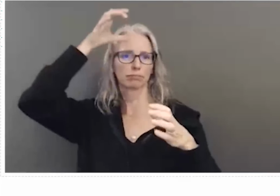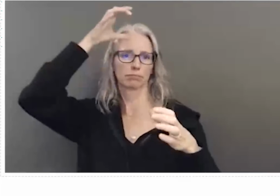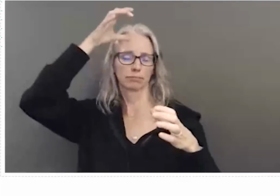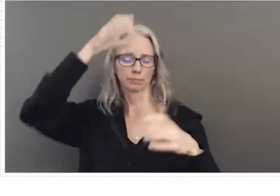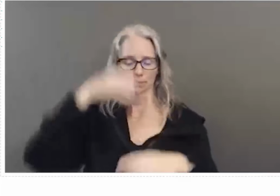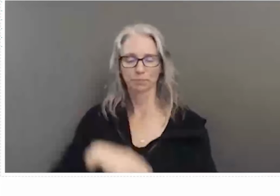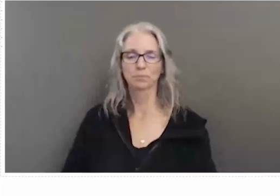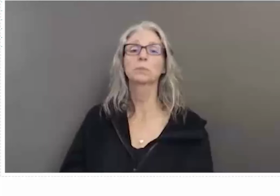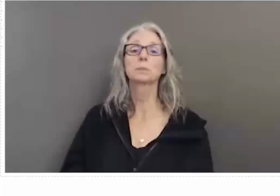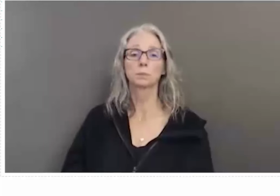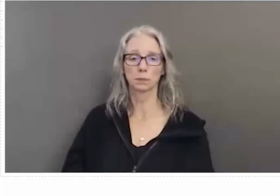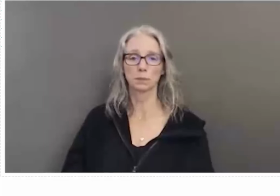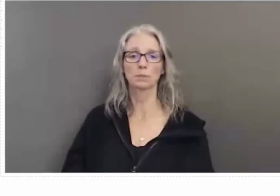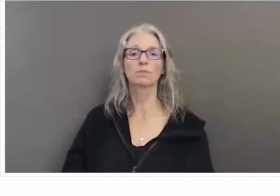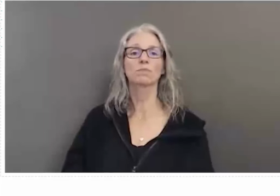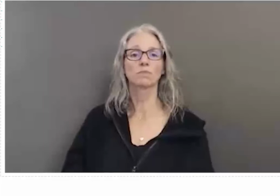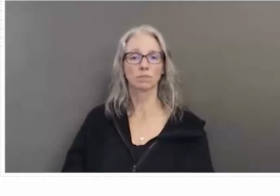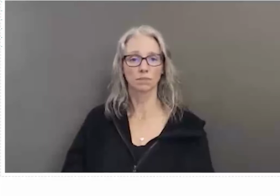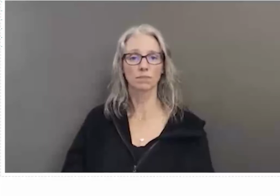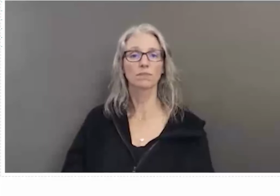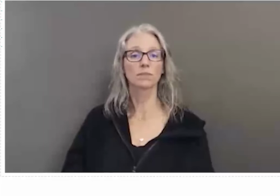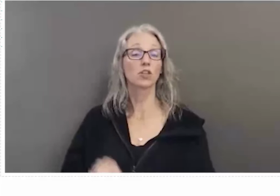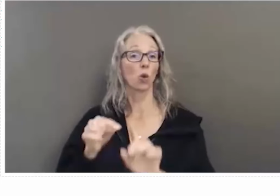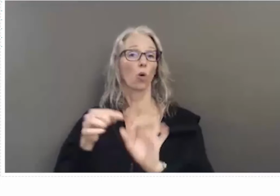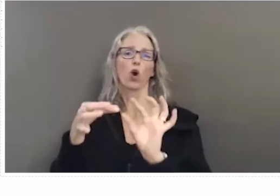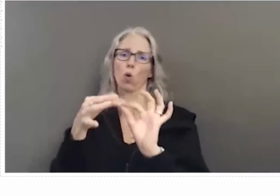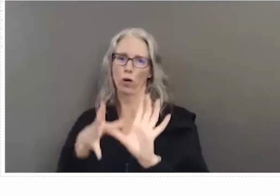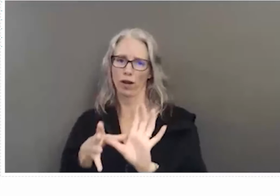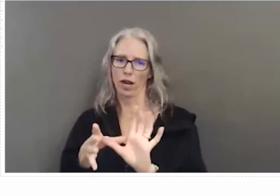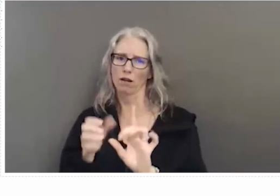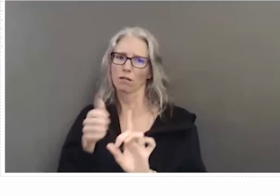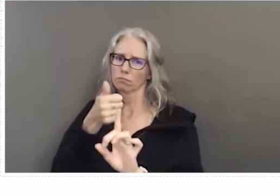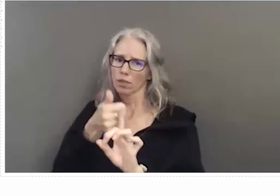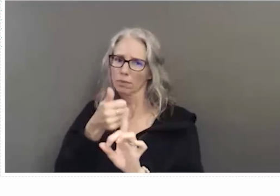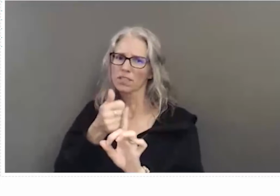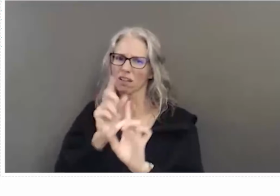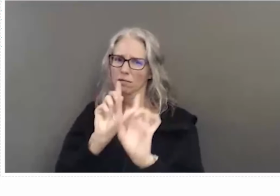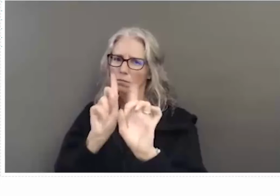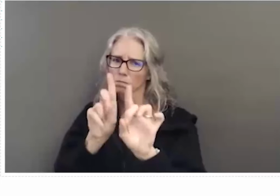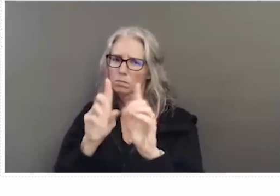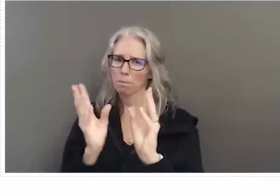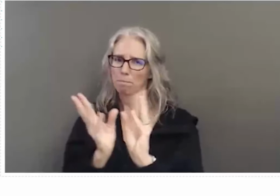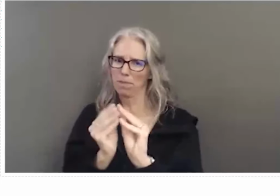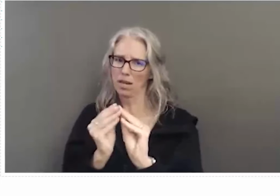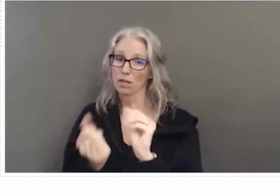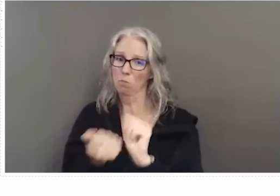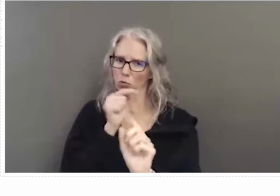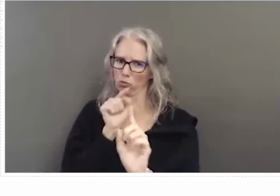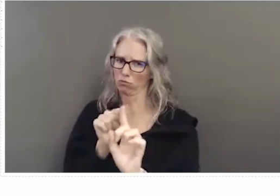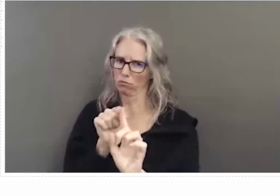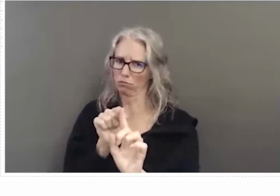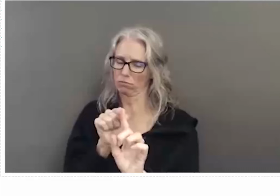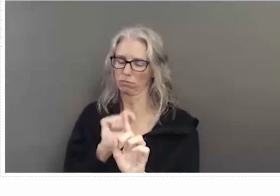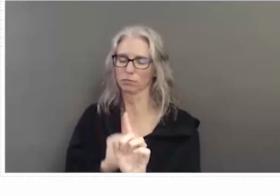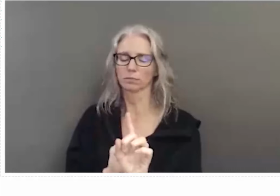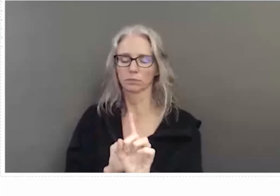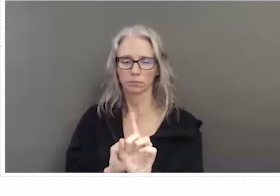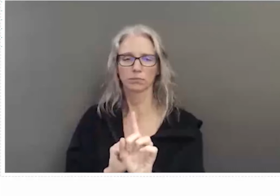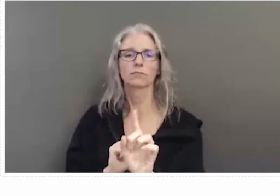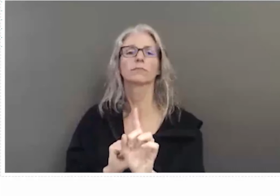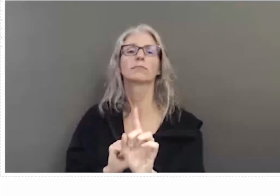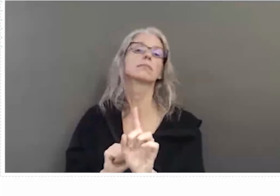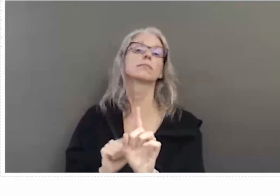attended by our coordinator, and we found that a lot of those